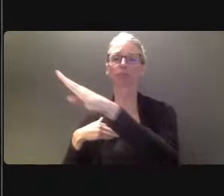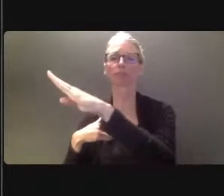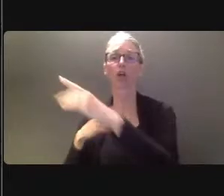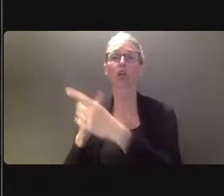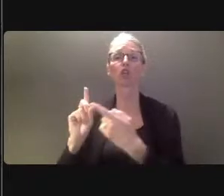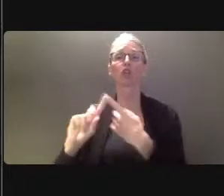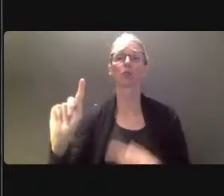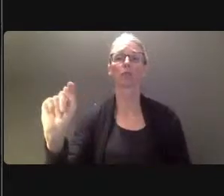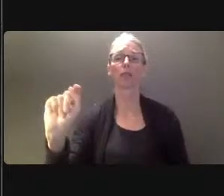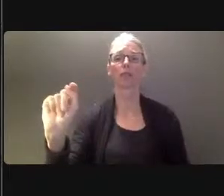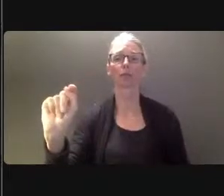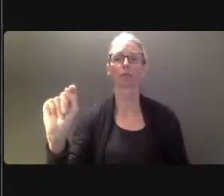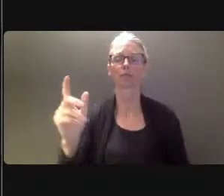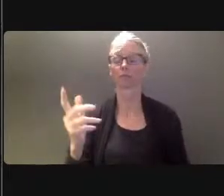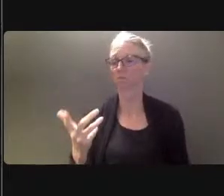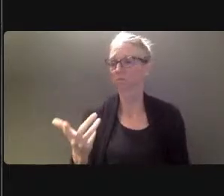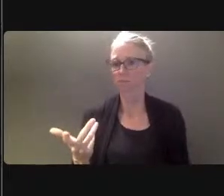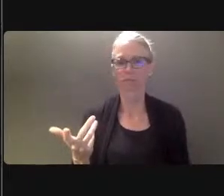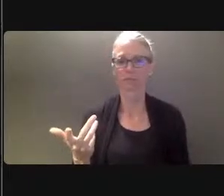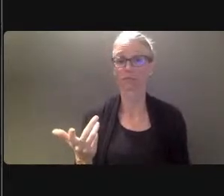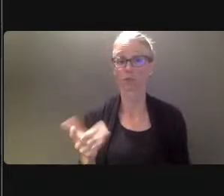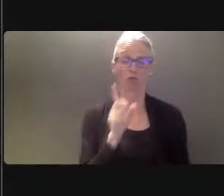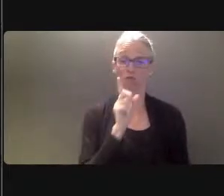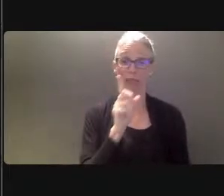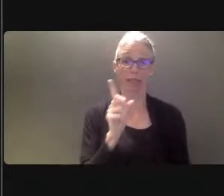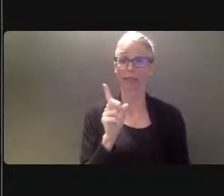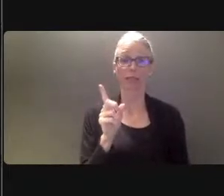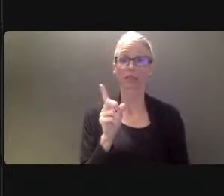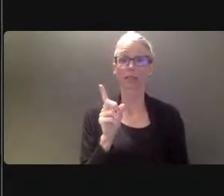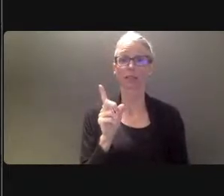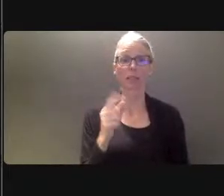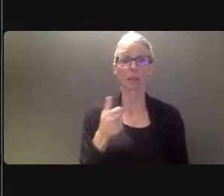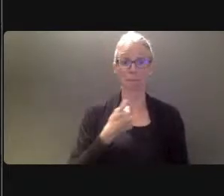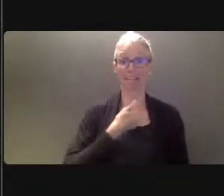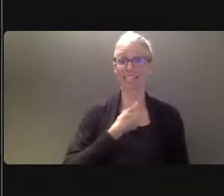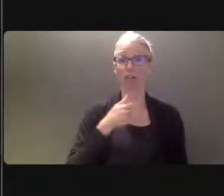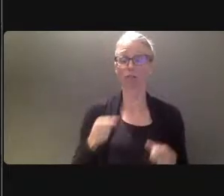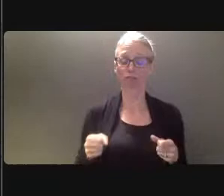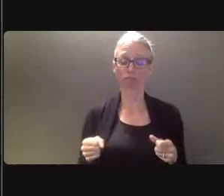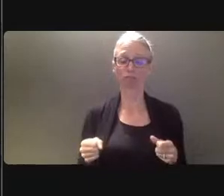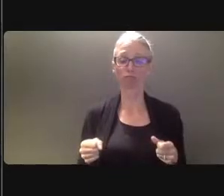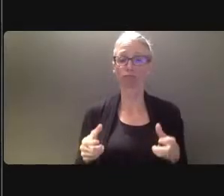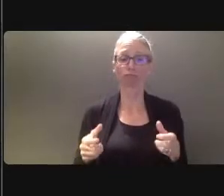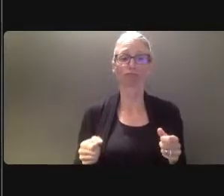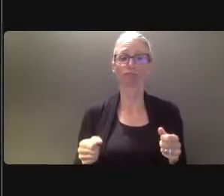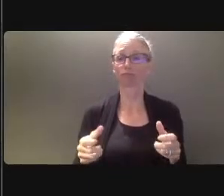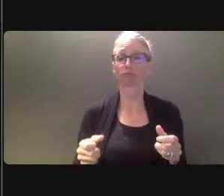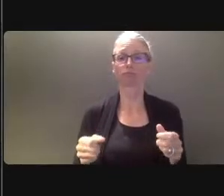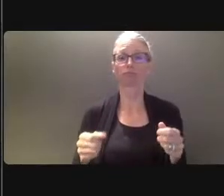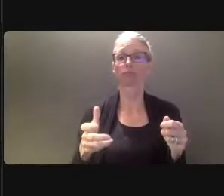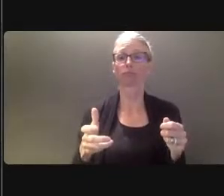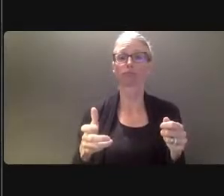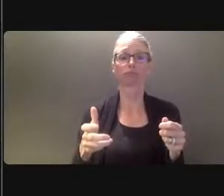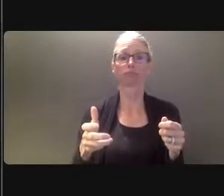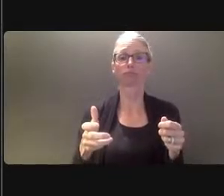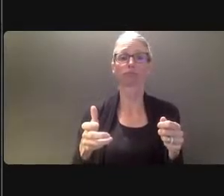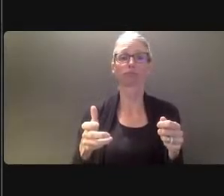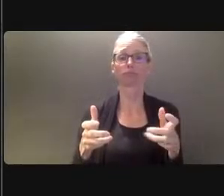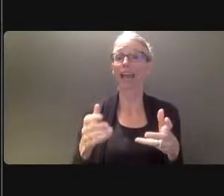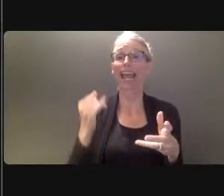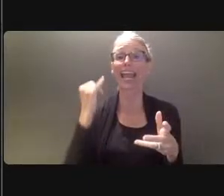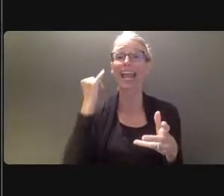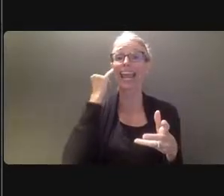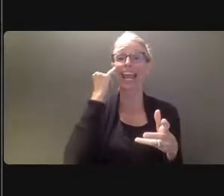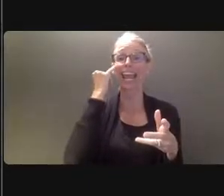pine cone, a little branch, and then that can make me all right. I'm making a rush to the washroom or doing whatever, going down a hill and going a bit faster,